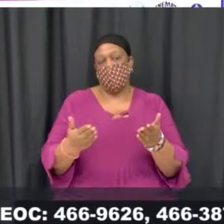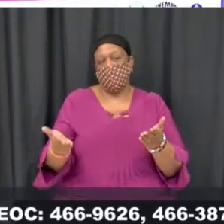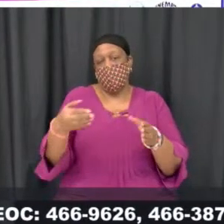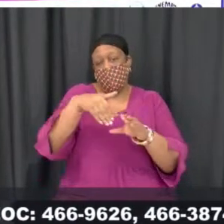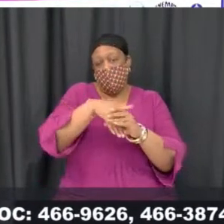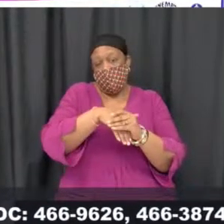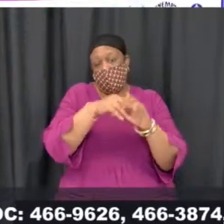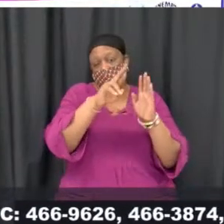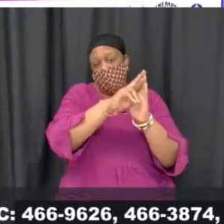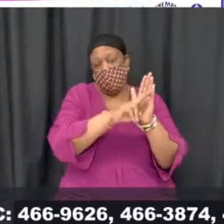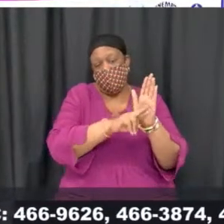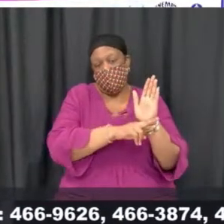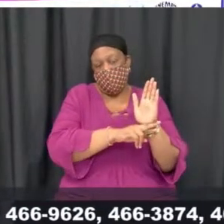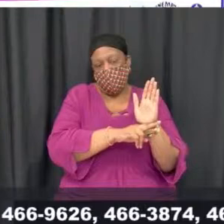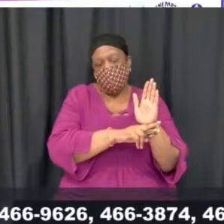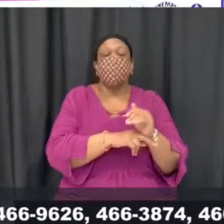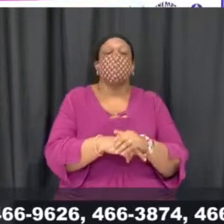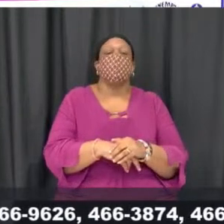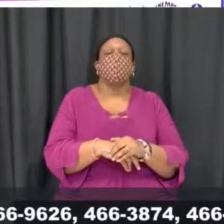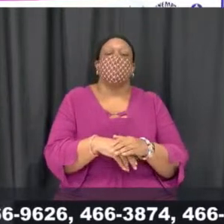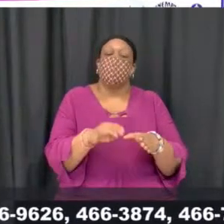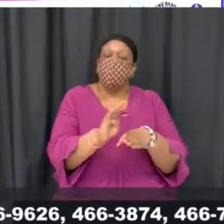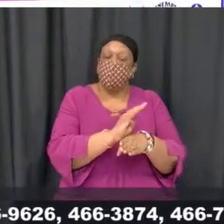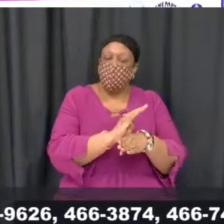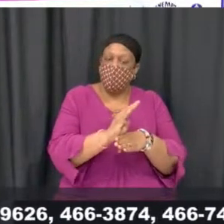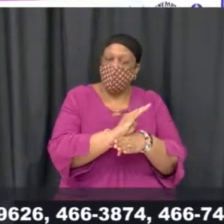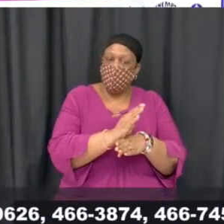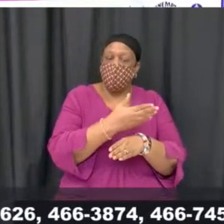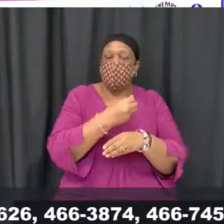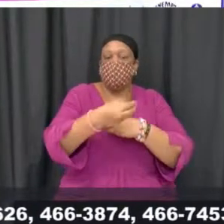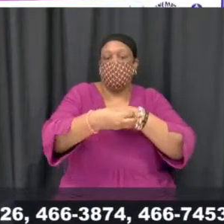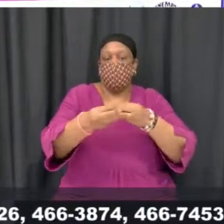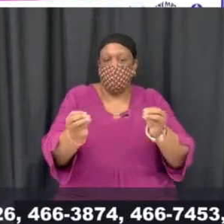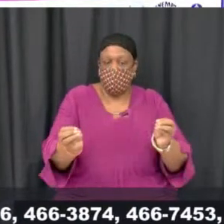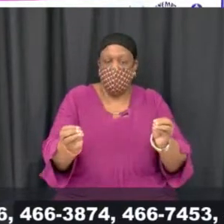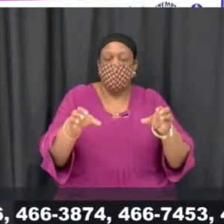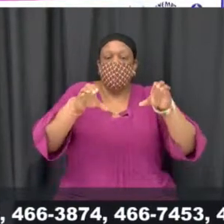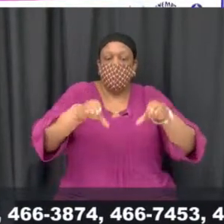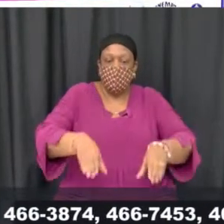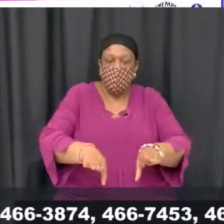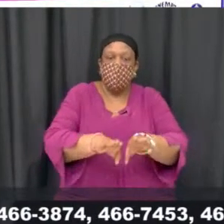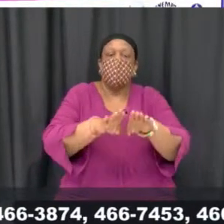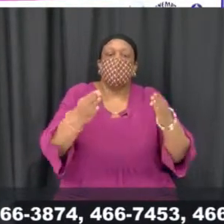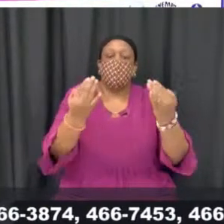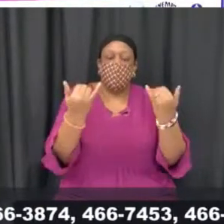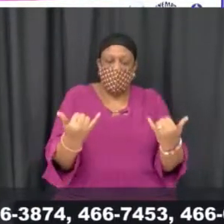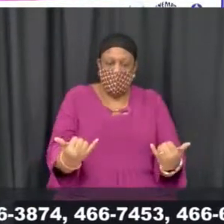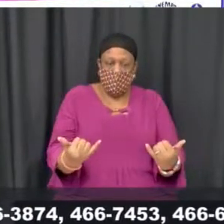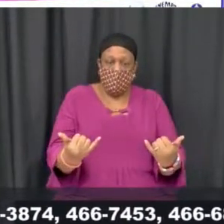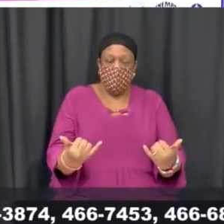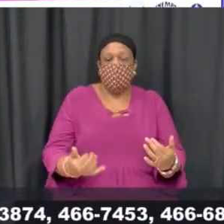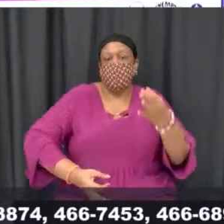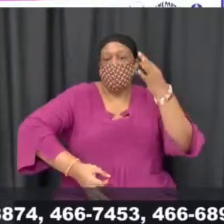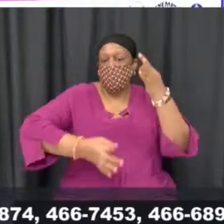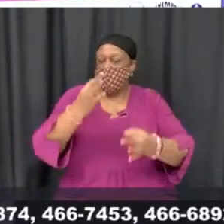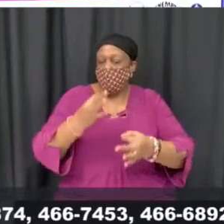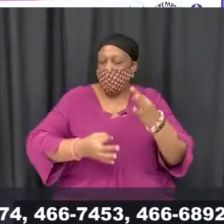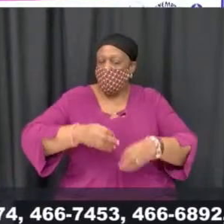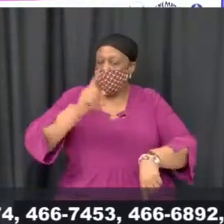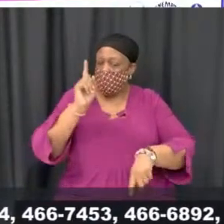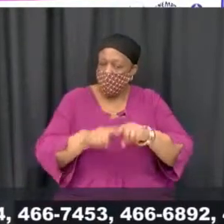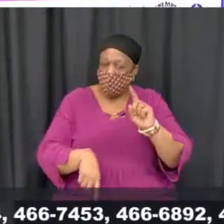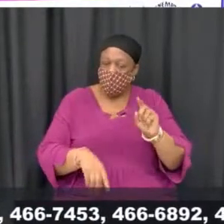All businesses and offices may resume their business operations. However, where a business is unable to resume its